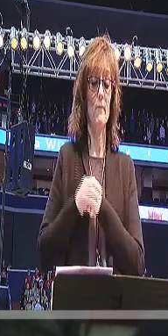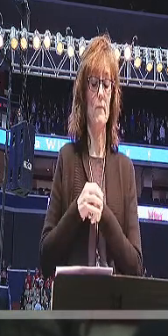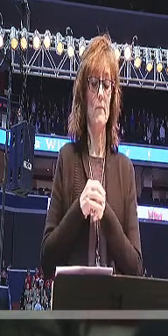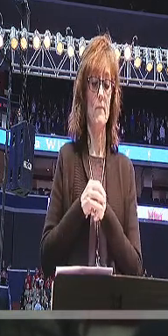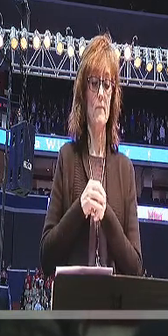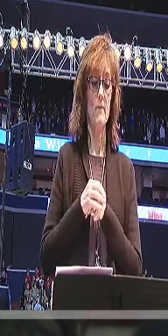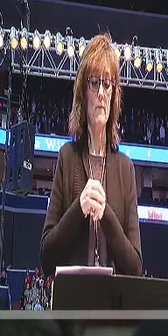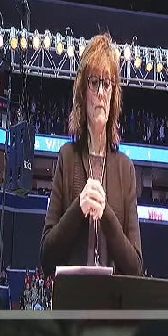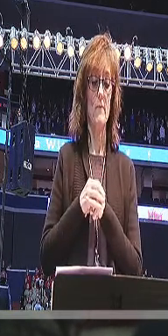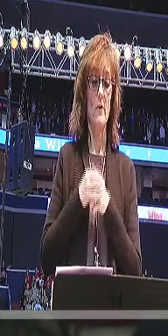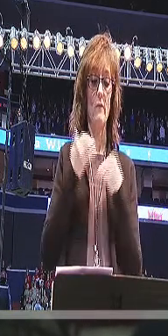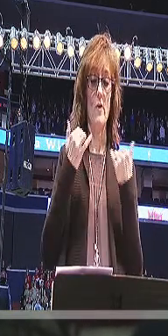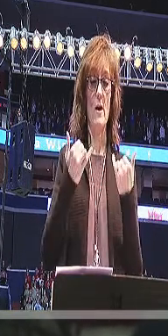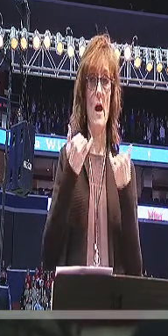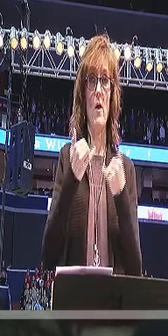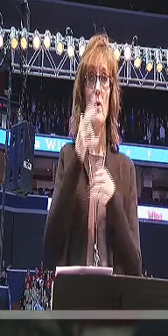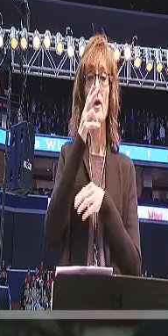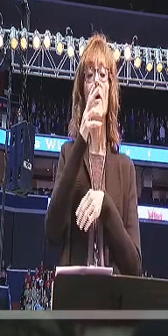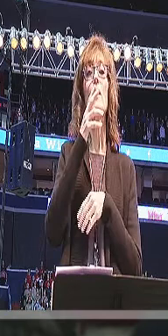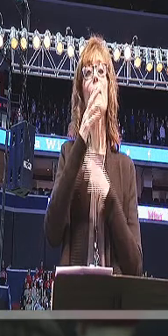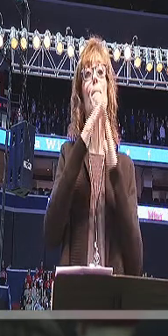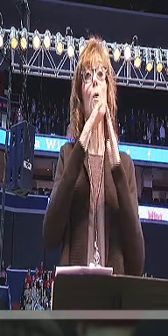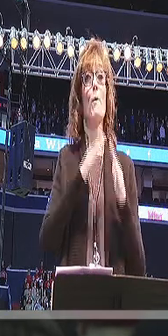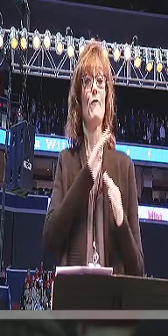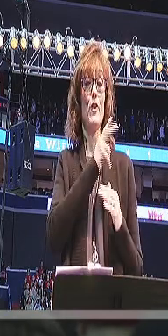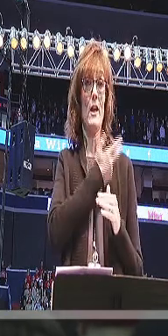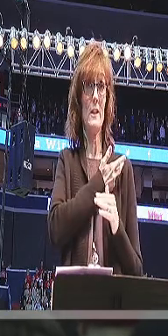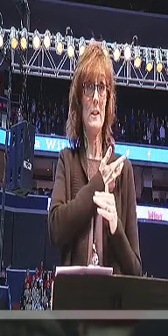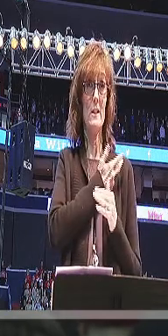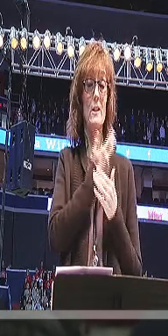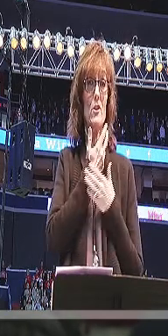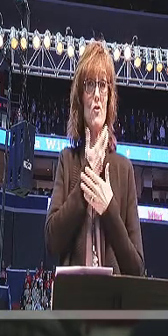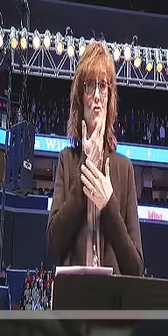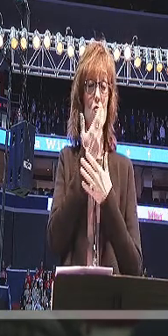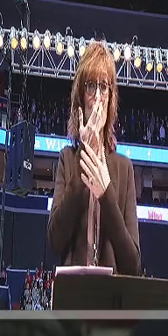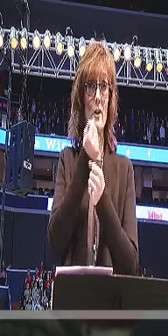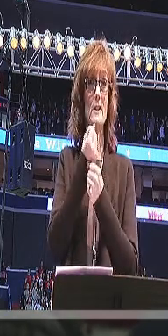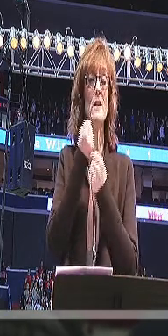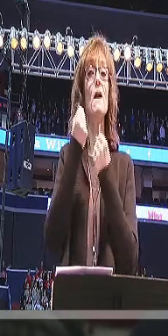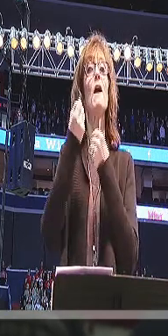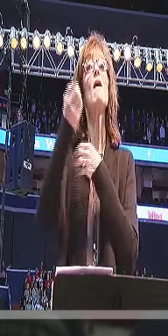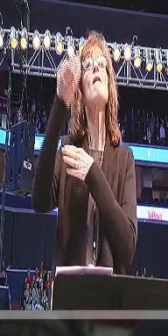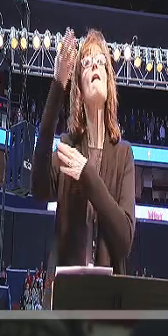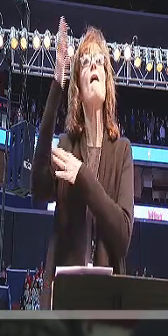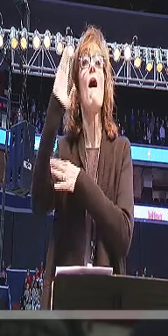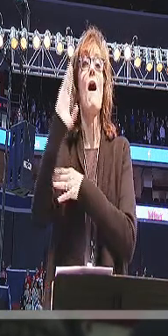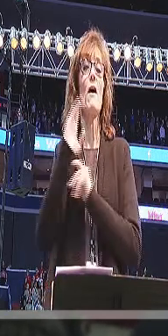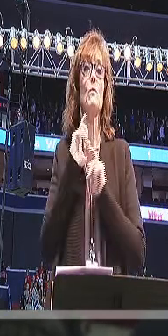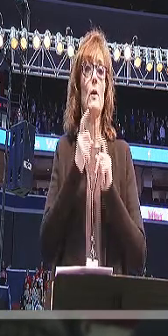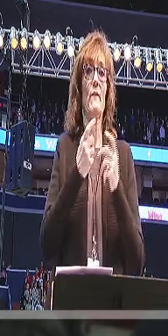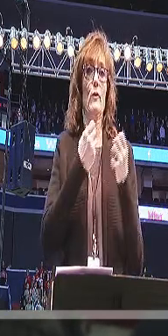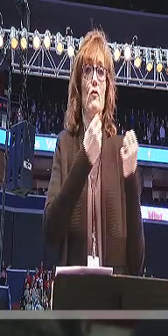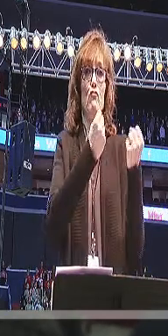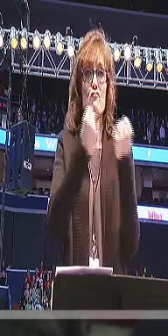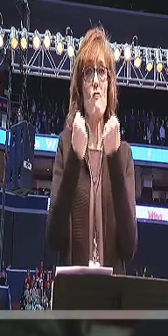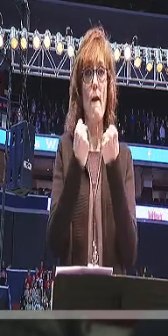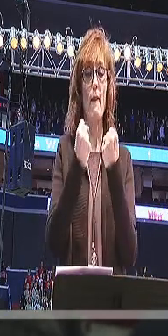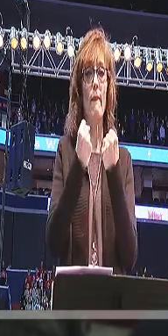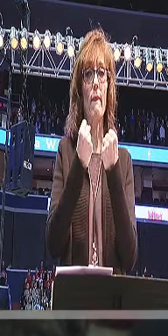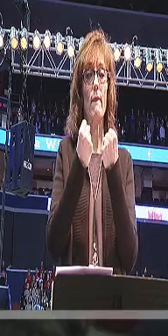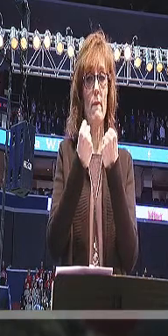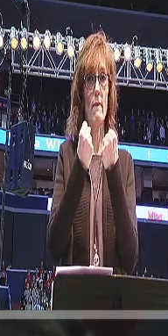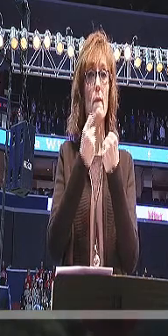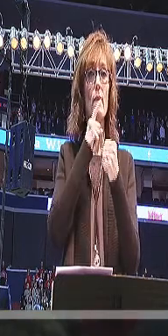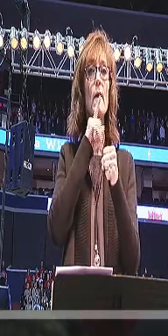Pope Francis trusts that Almighty God will strengthen the commitment of all especially the